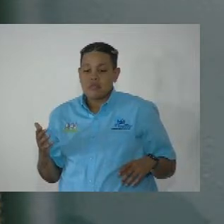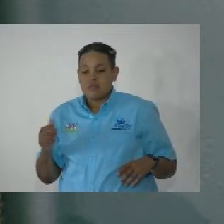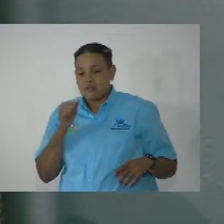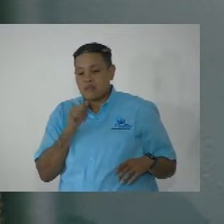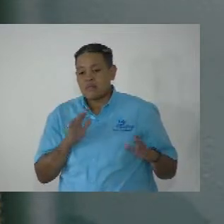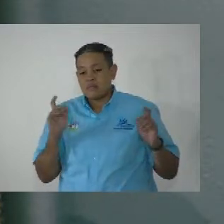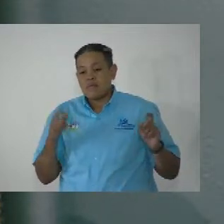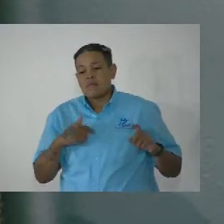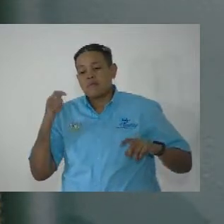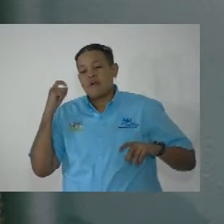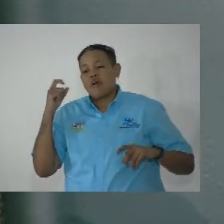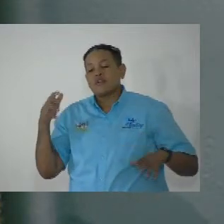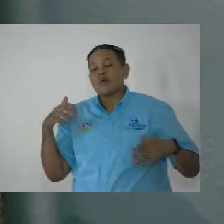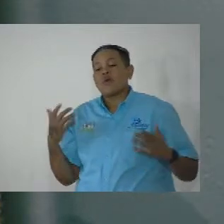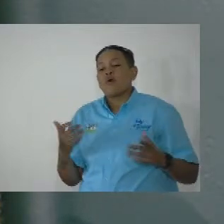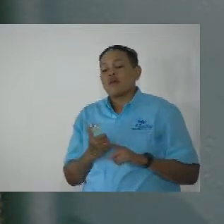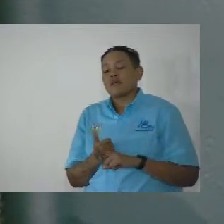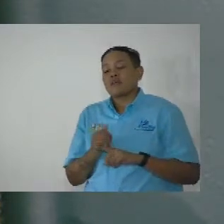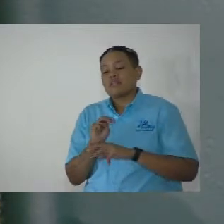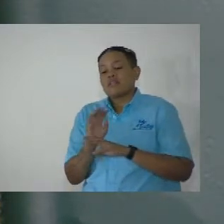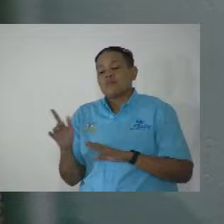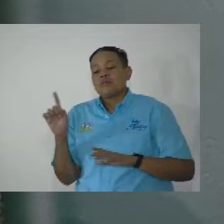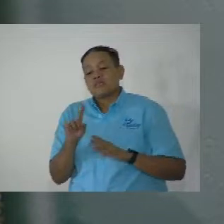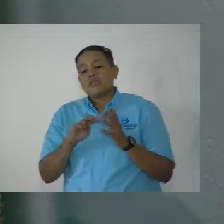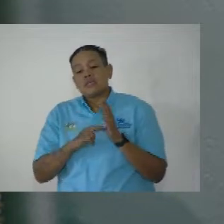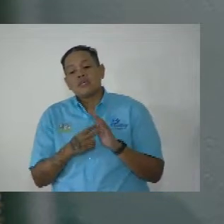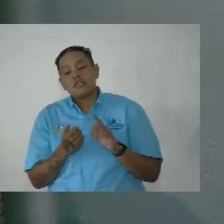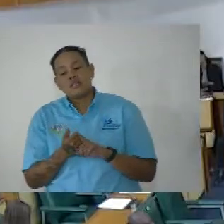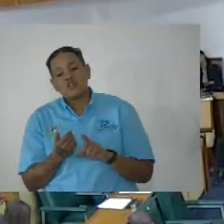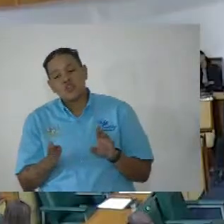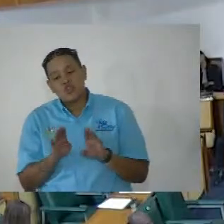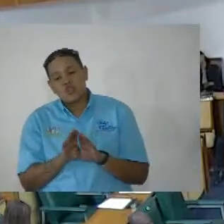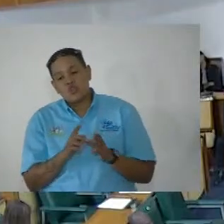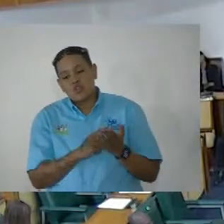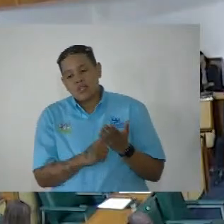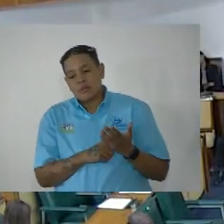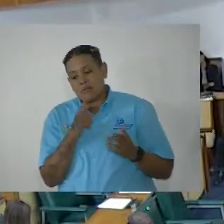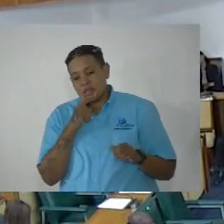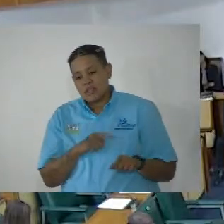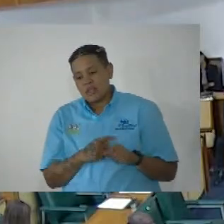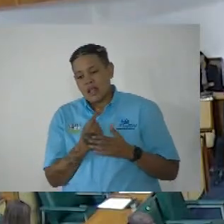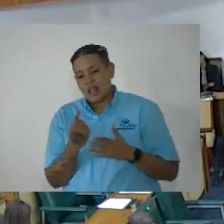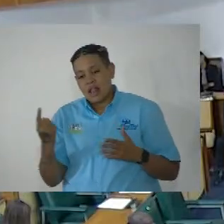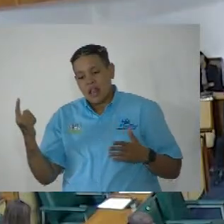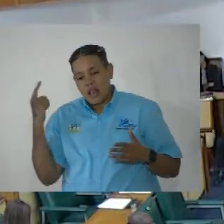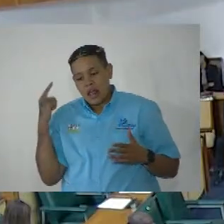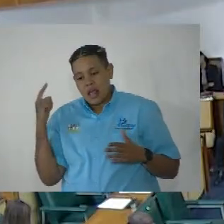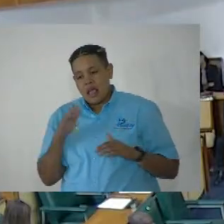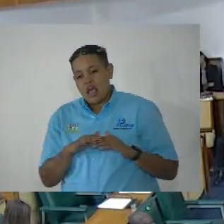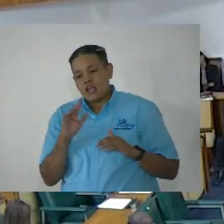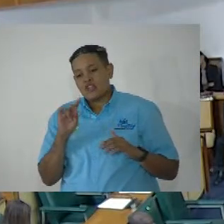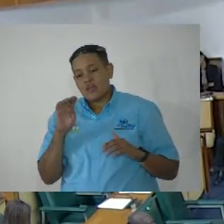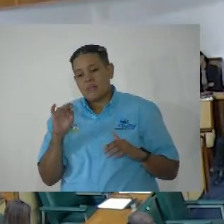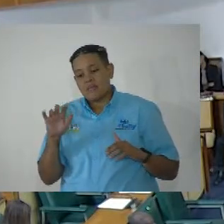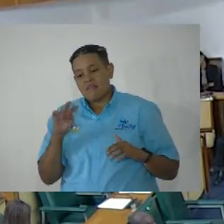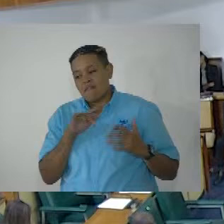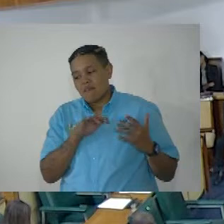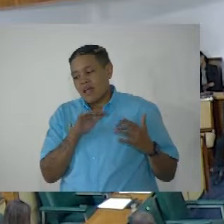My understanding is that the minister intends to close the debate that was started last week on the Domestic Violence